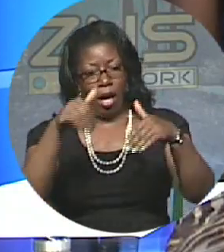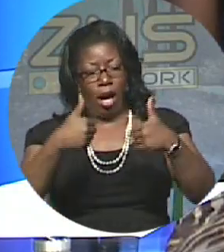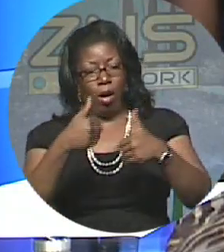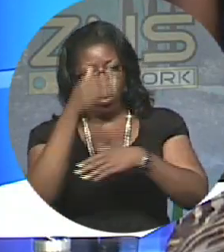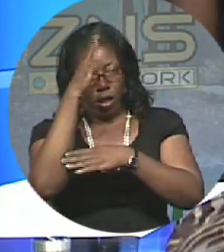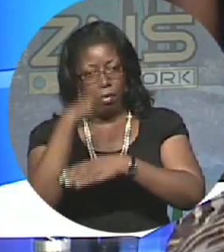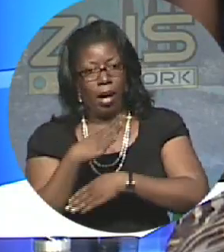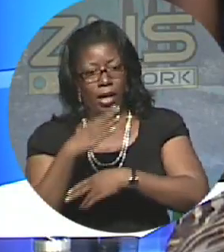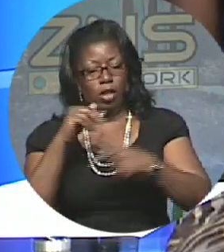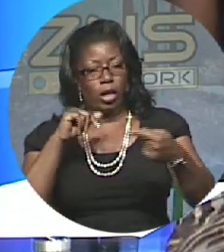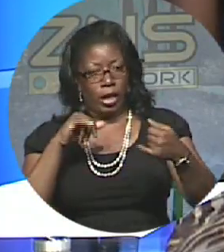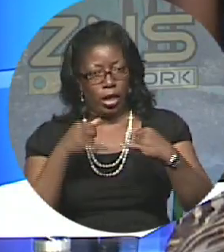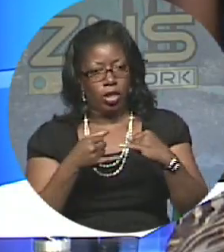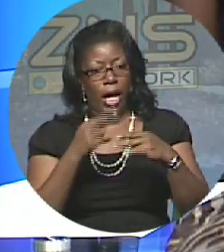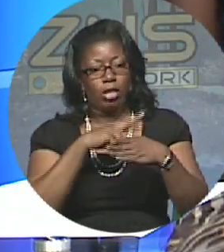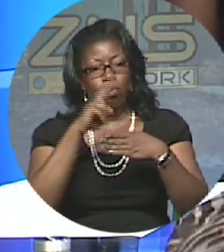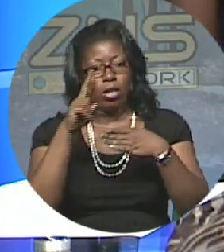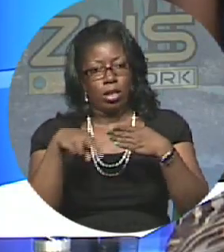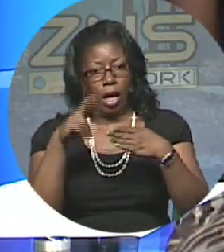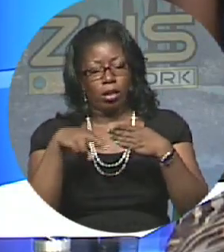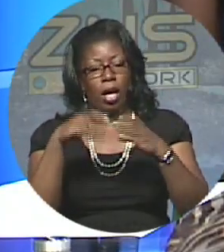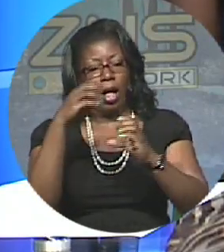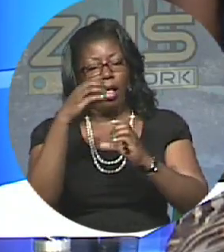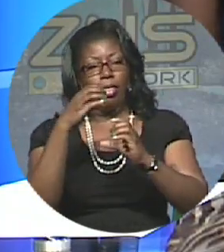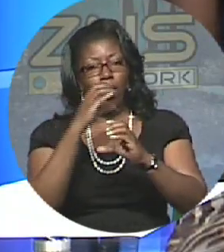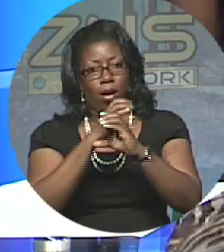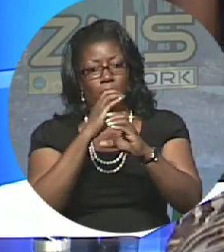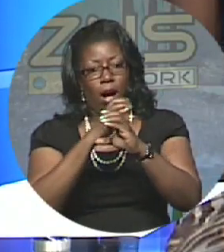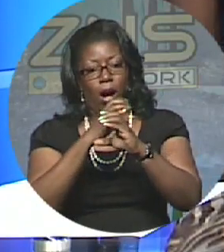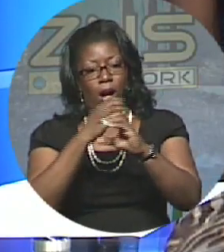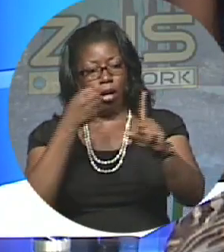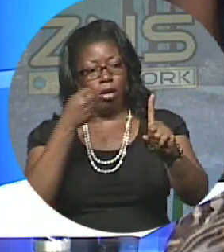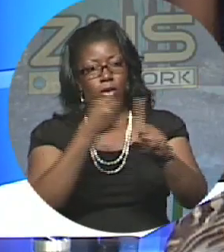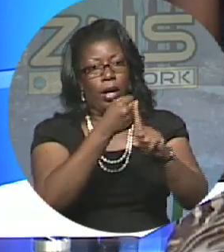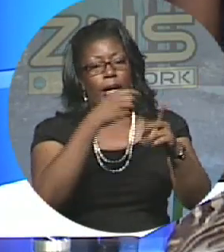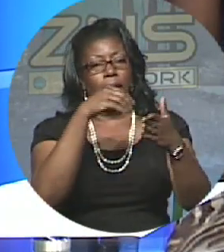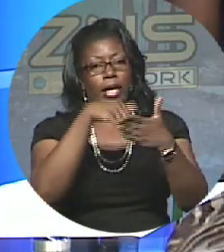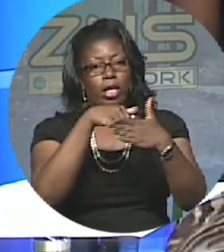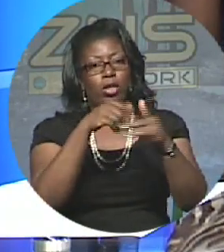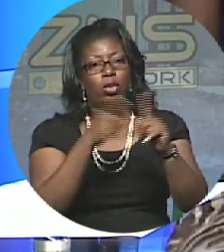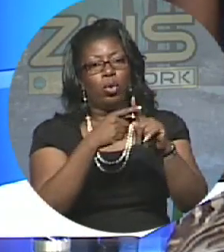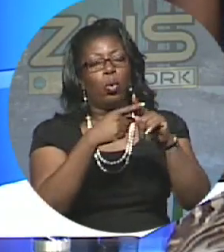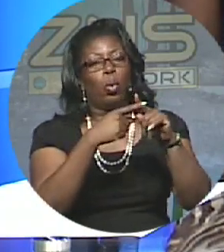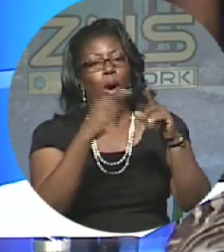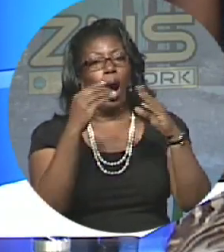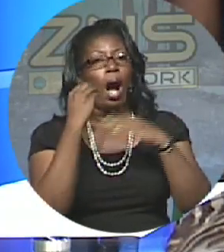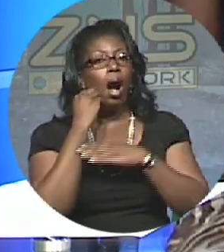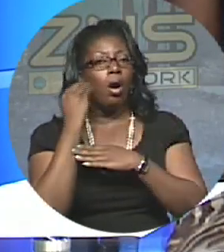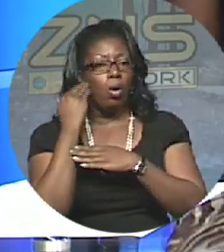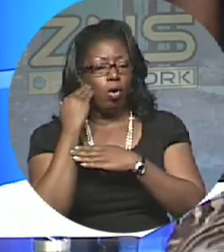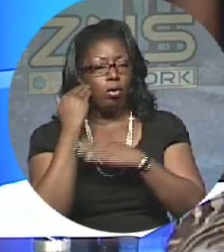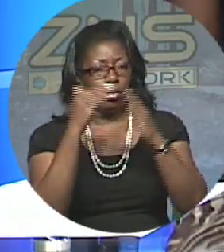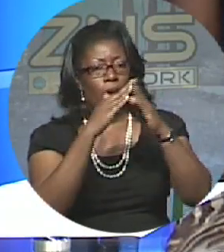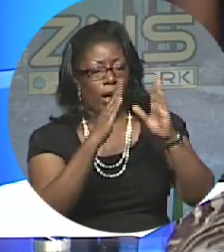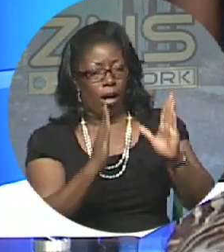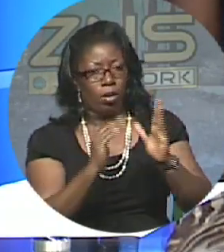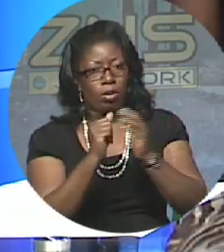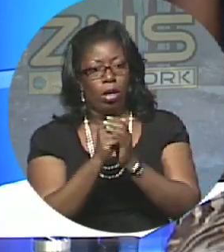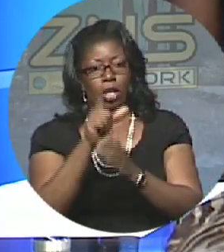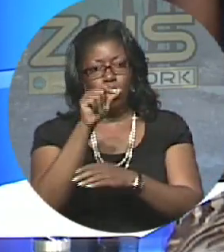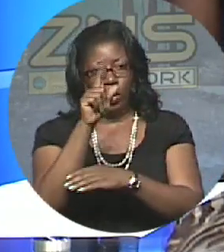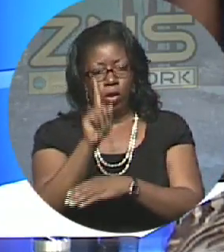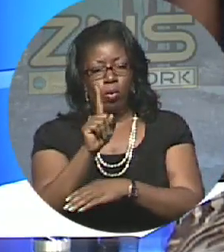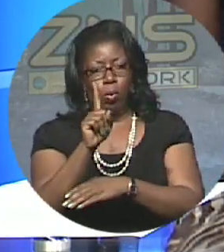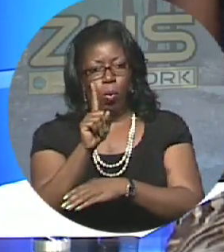man being injured as a result of their vehicle crashing into a home on Valencia Drive in South Beach. Meanwhile, the 21-year-old was treated